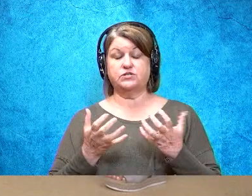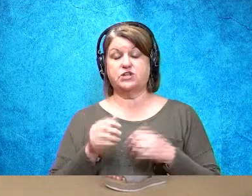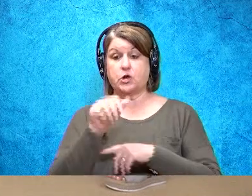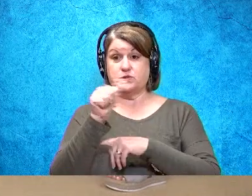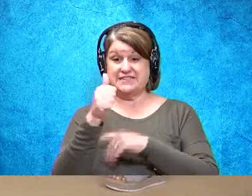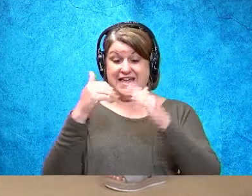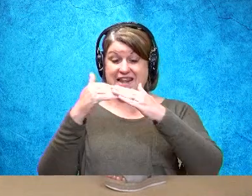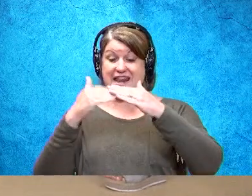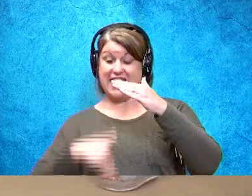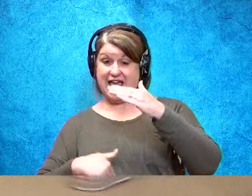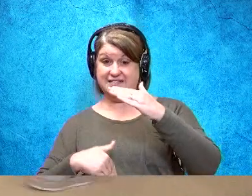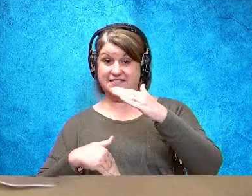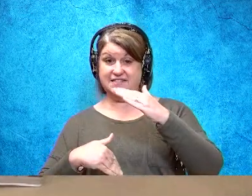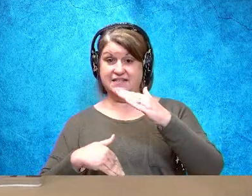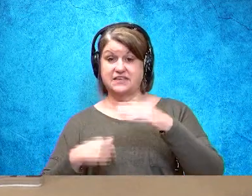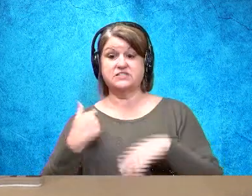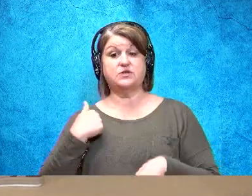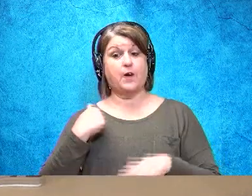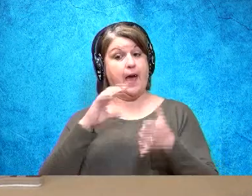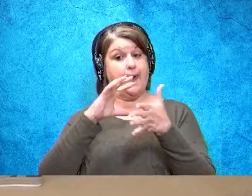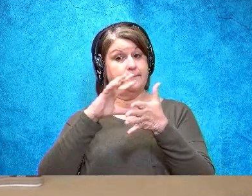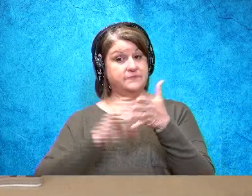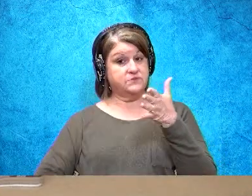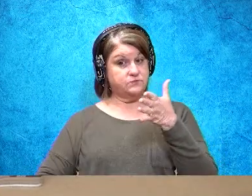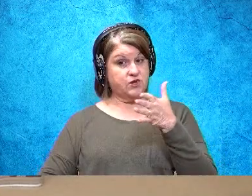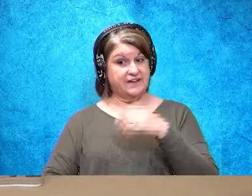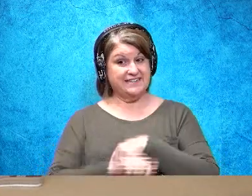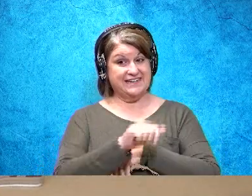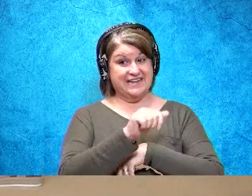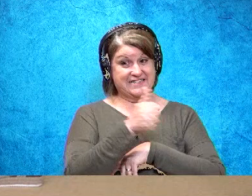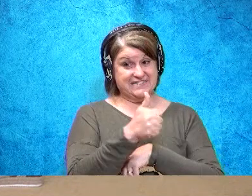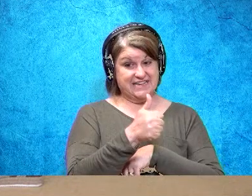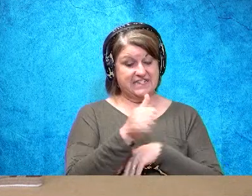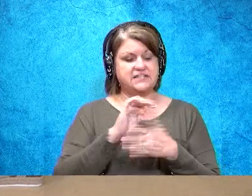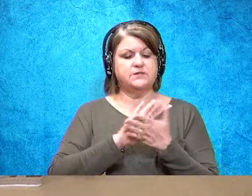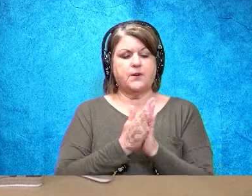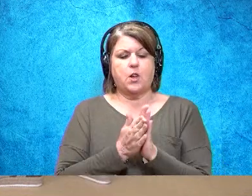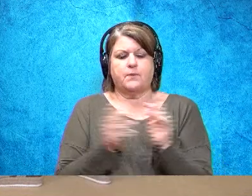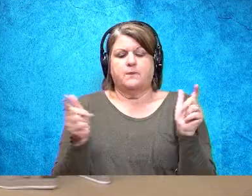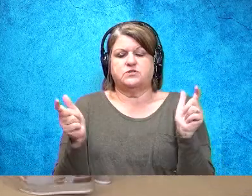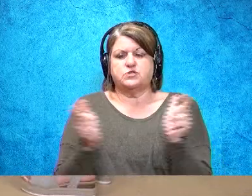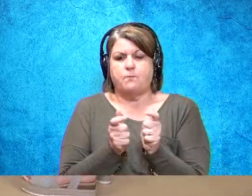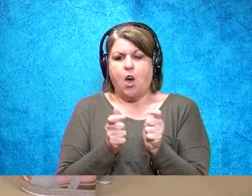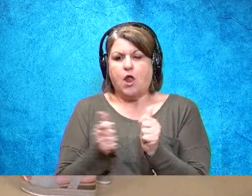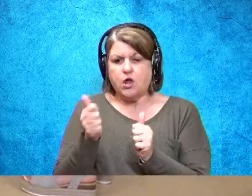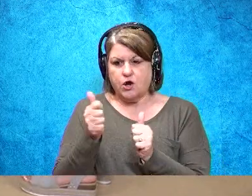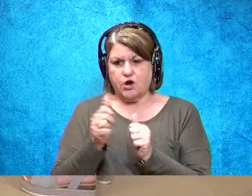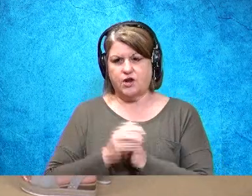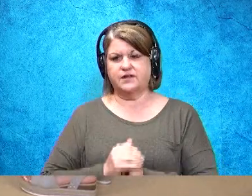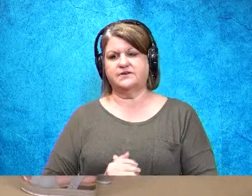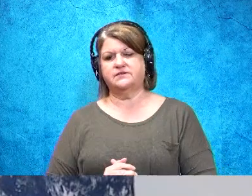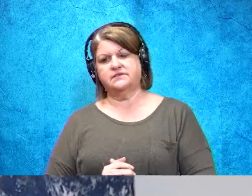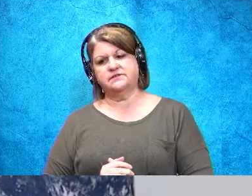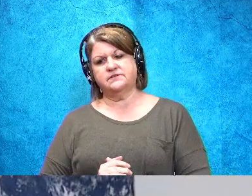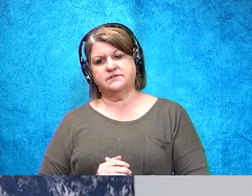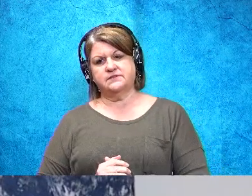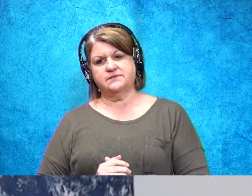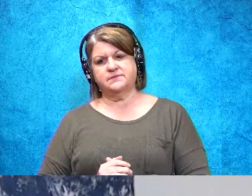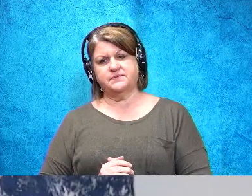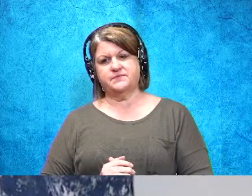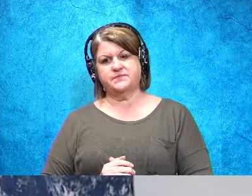I'm taking away a 10. It is going to get smaller. So